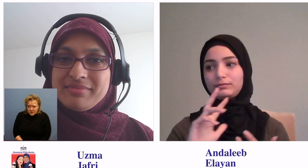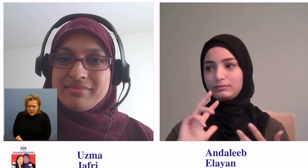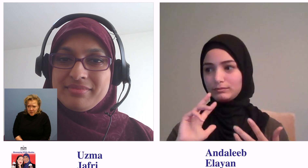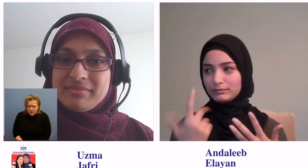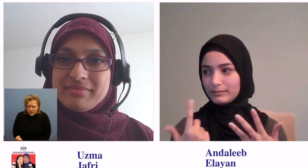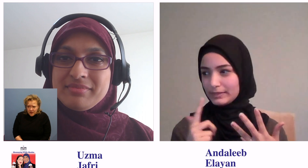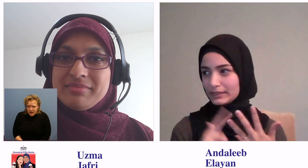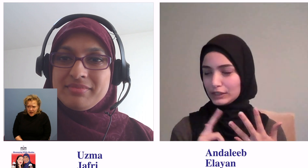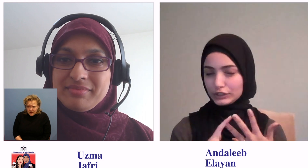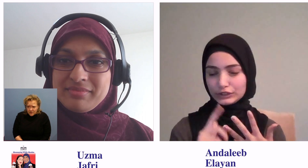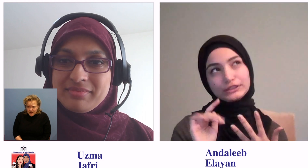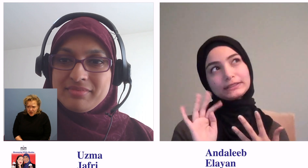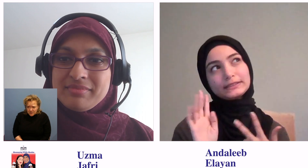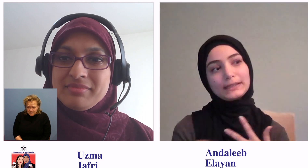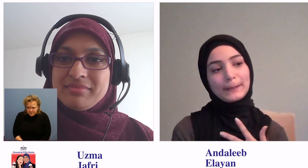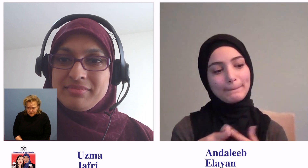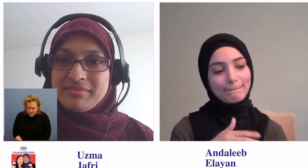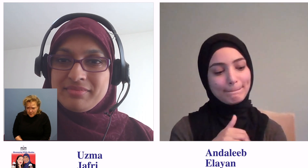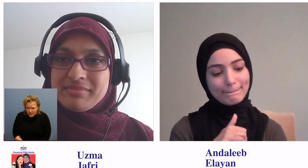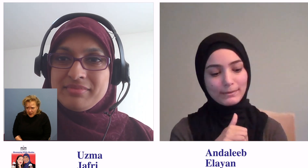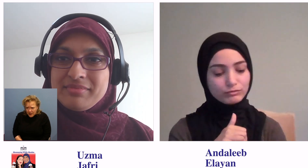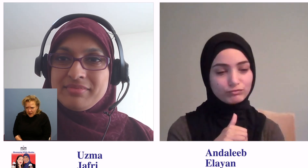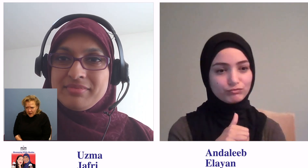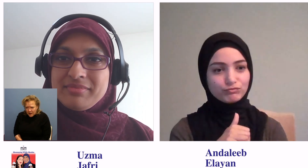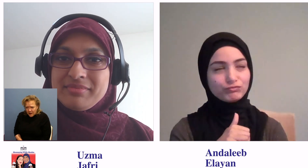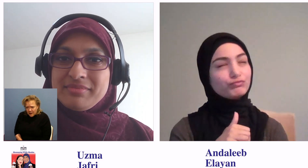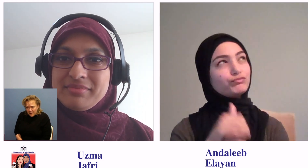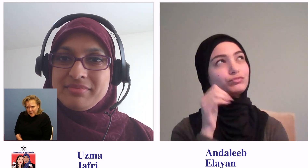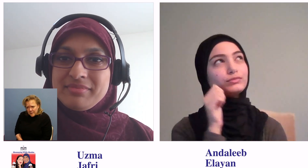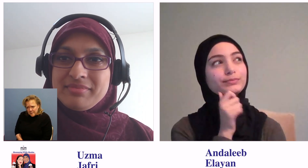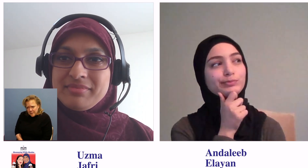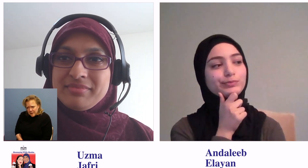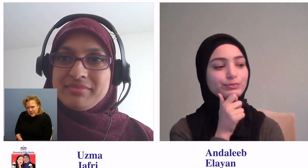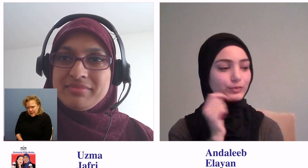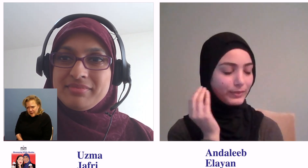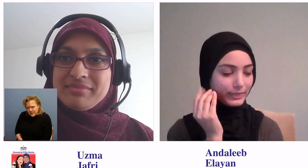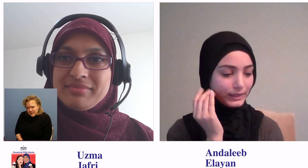to reach out to people for that kind of information. Um,